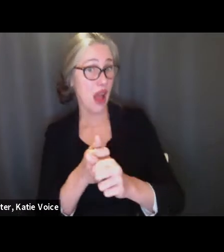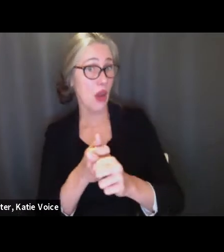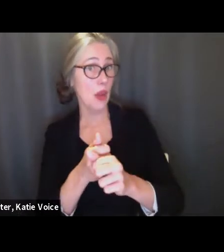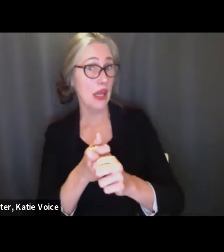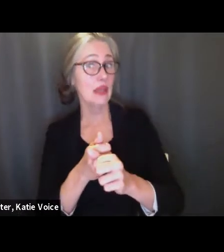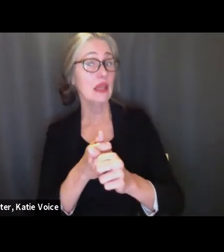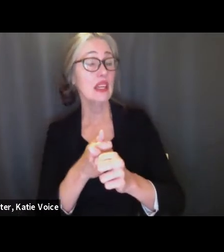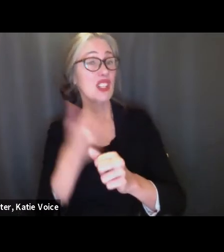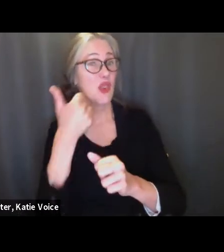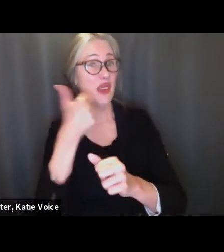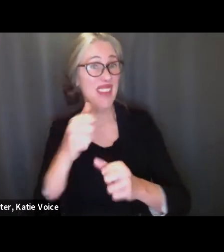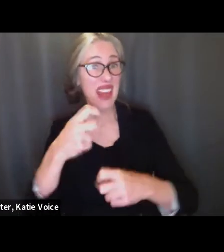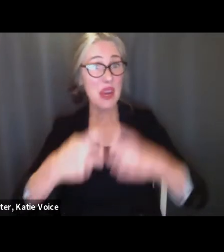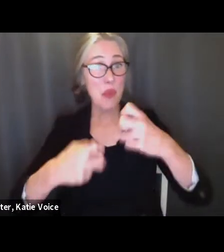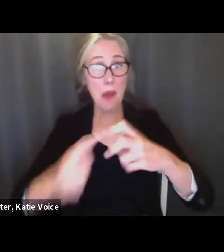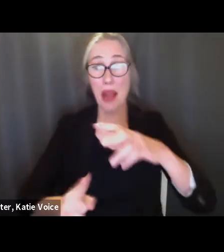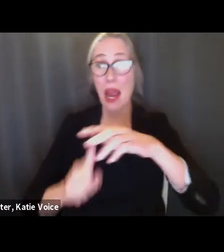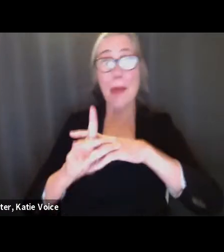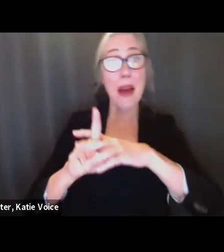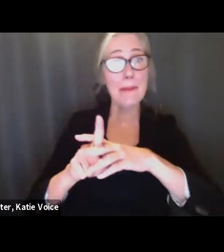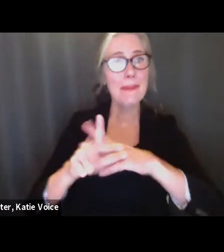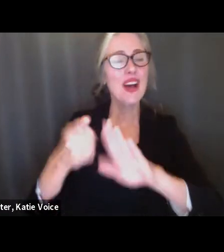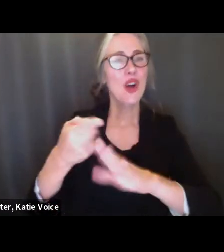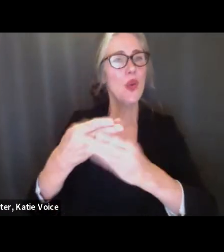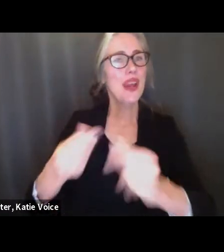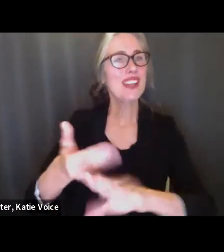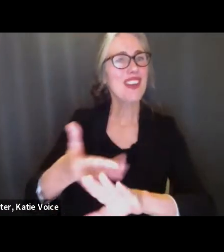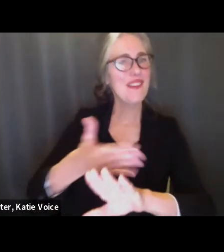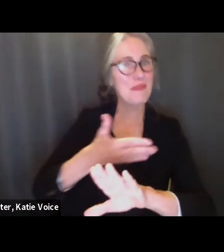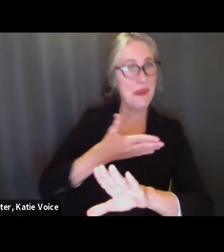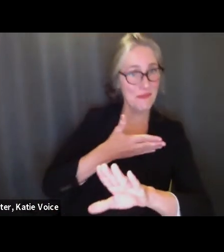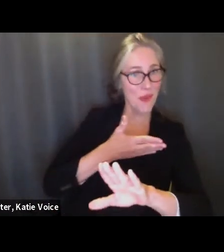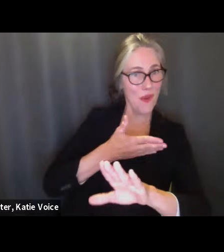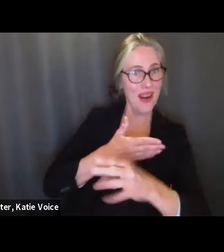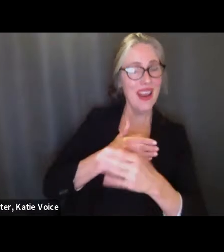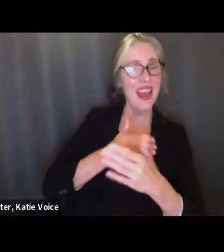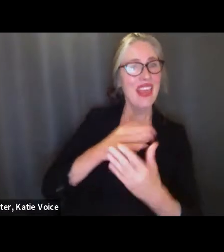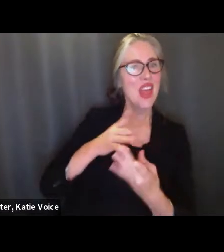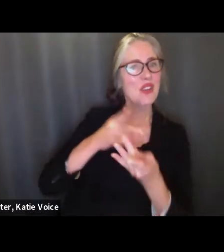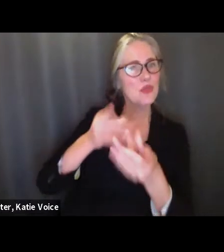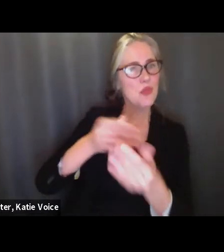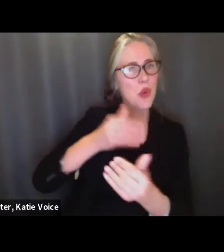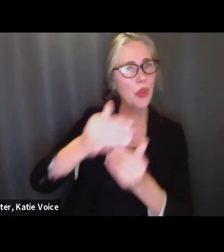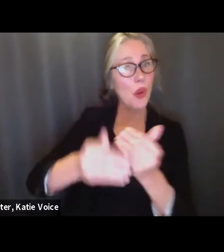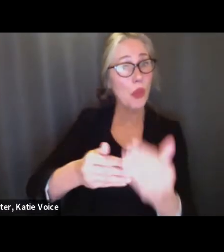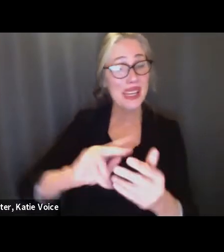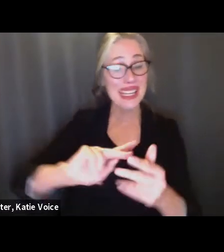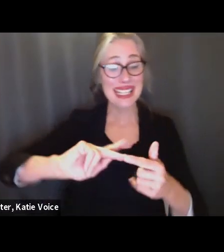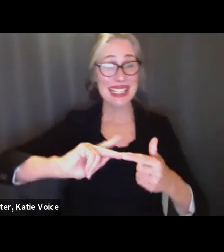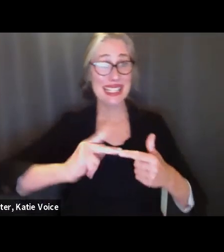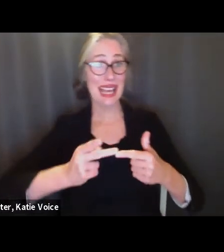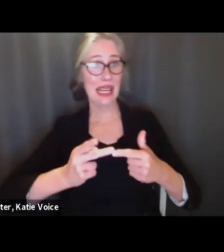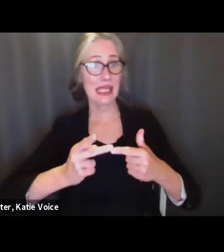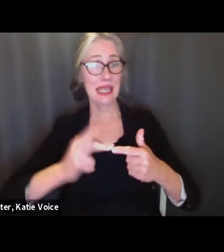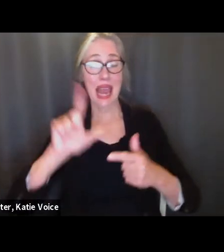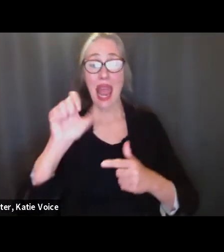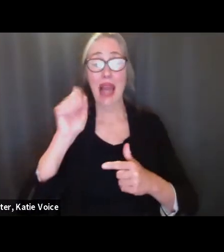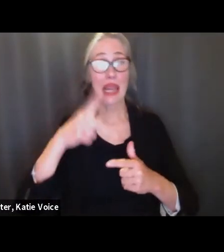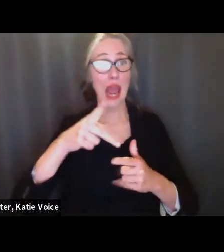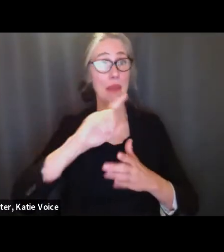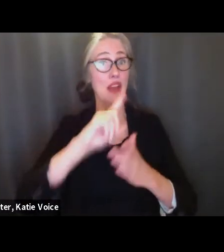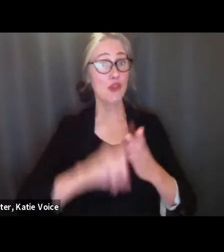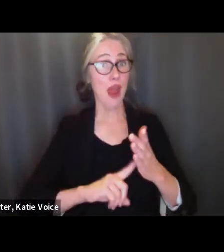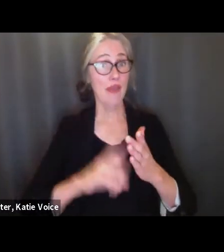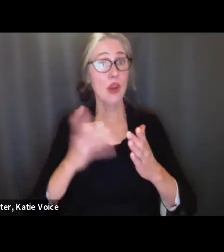any problems before we even go further. The second step is to update the draft of our LCAP and